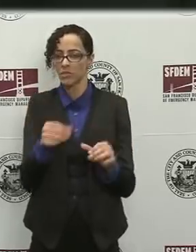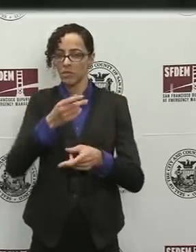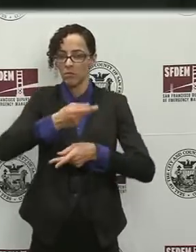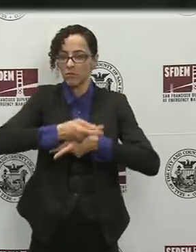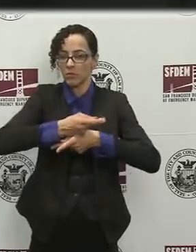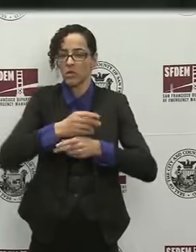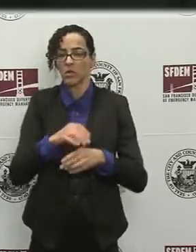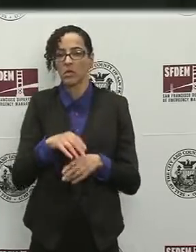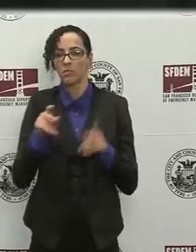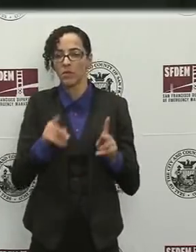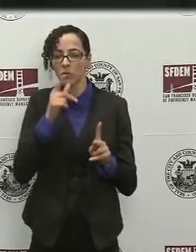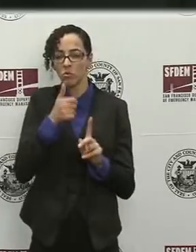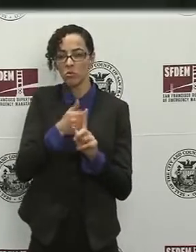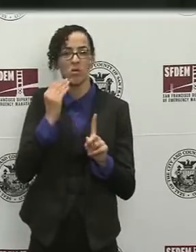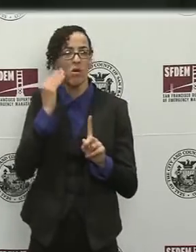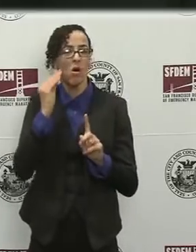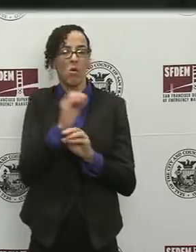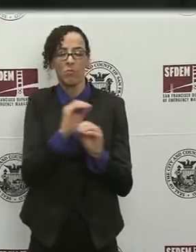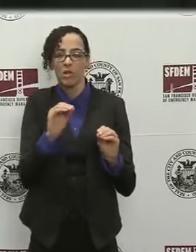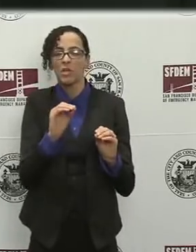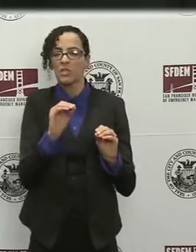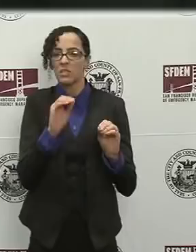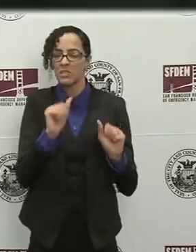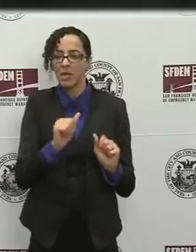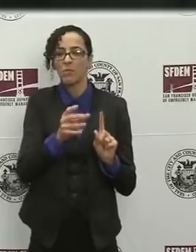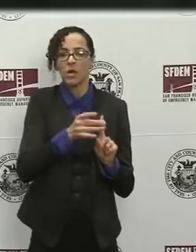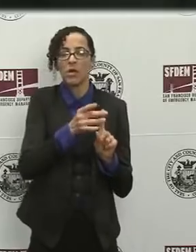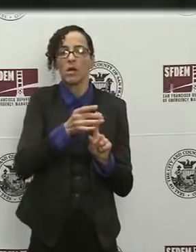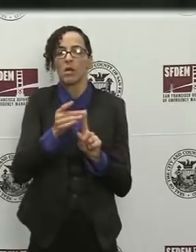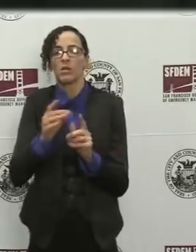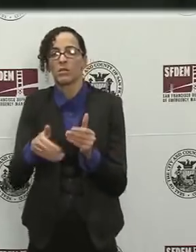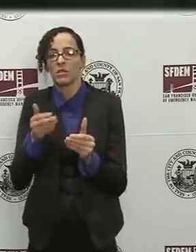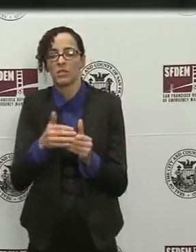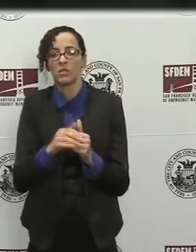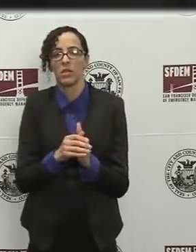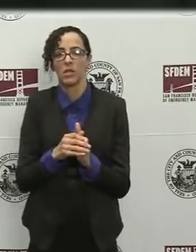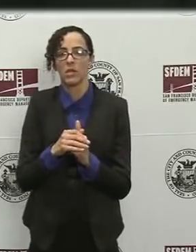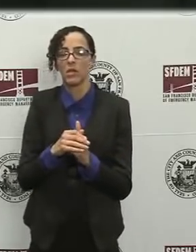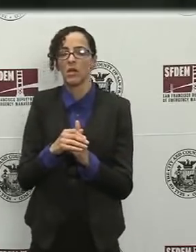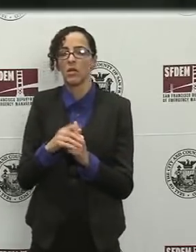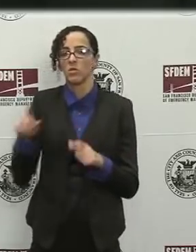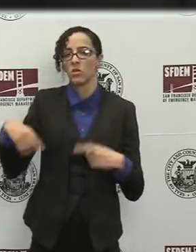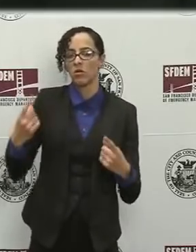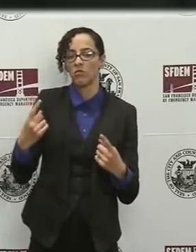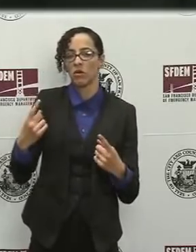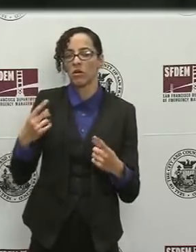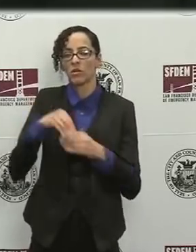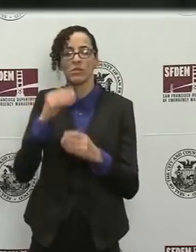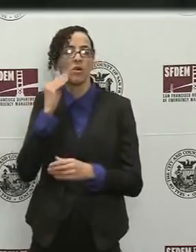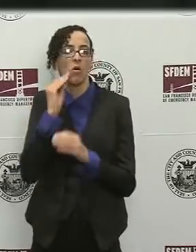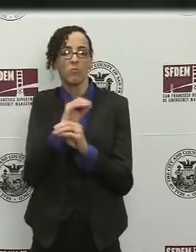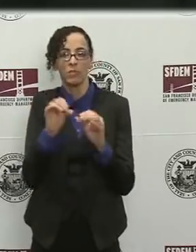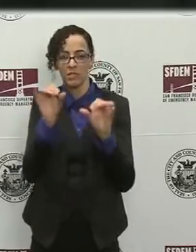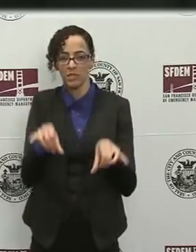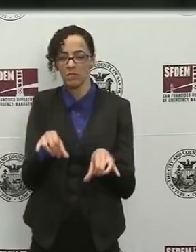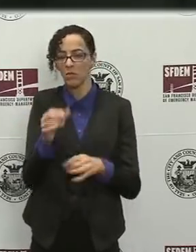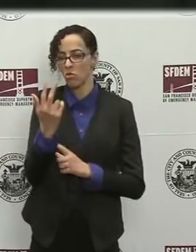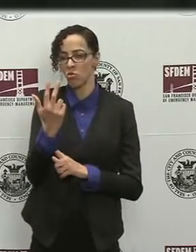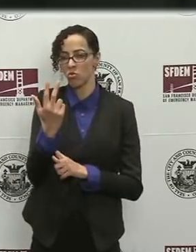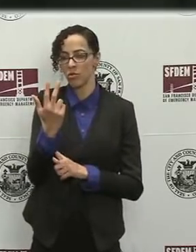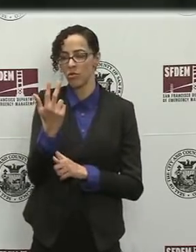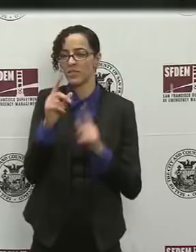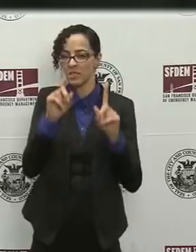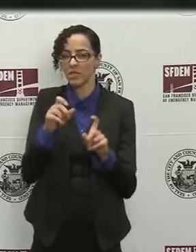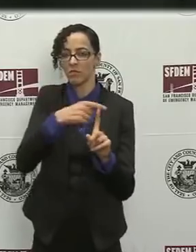homelessness touch many different aspects. In the homelessness response system to date, there are only 3 who have tested positive for COVID. Those are the